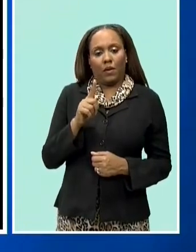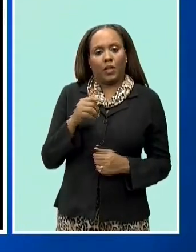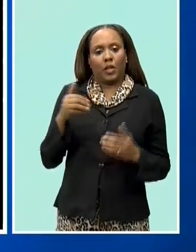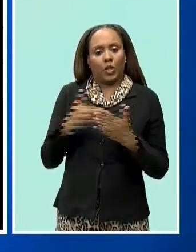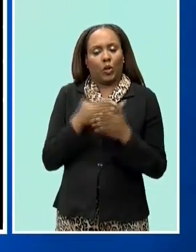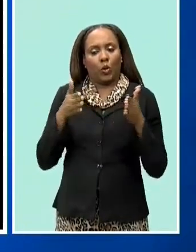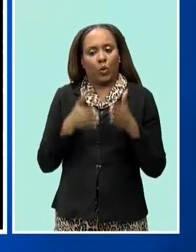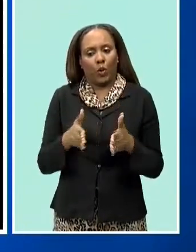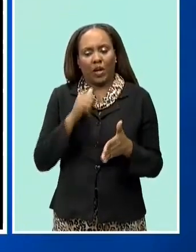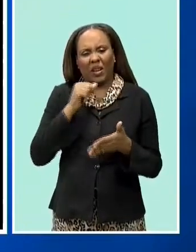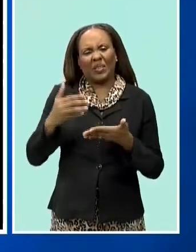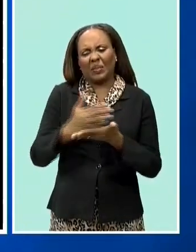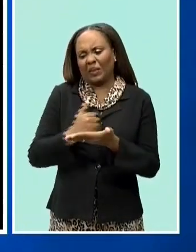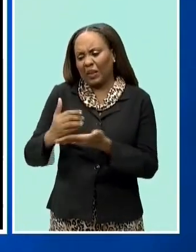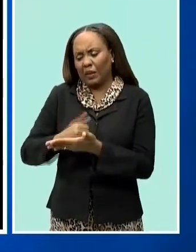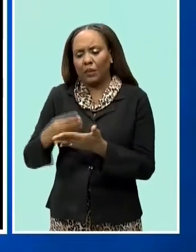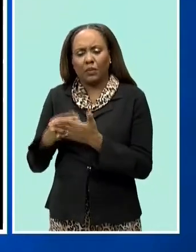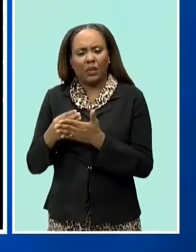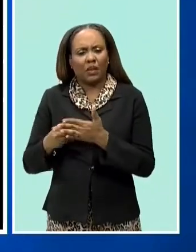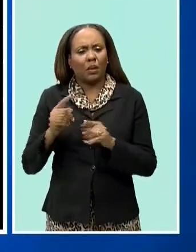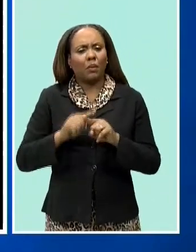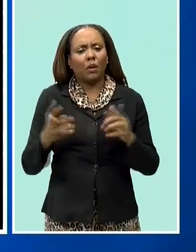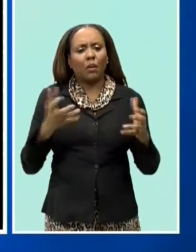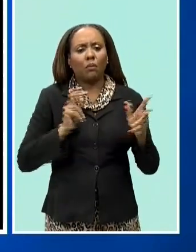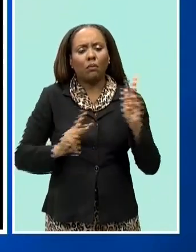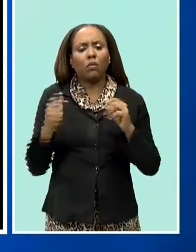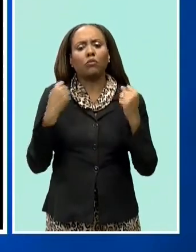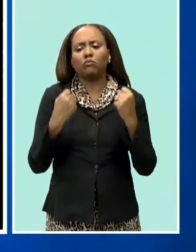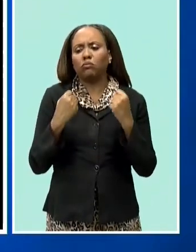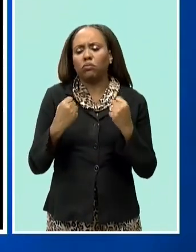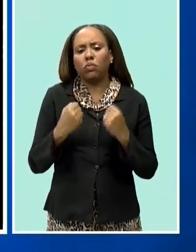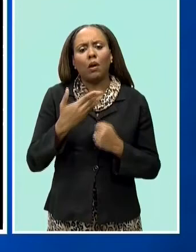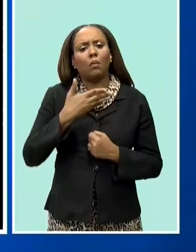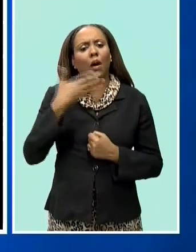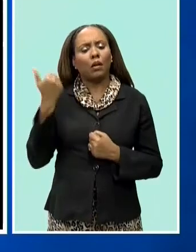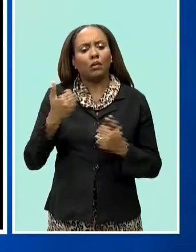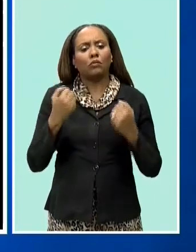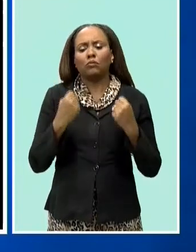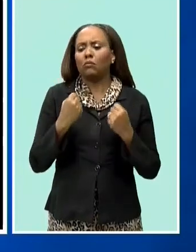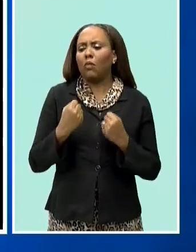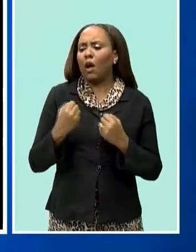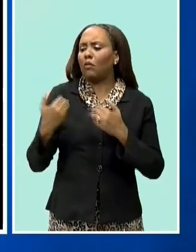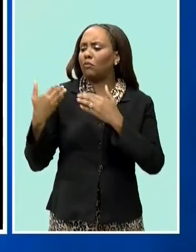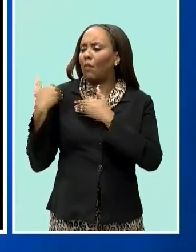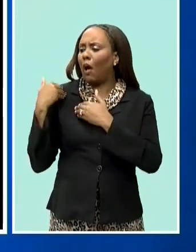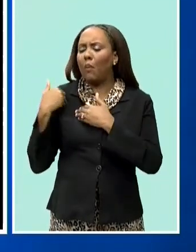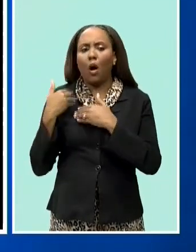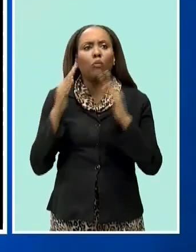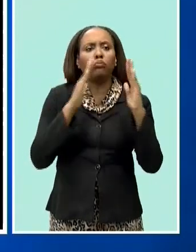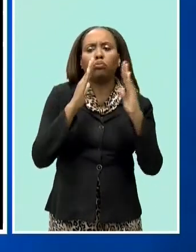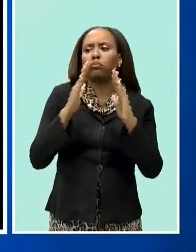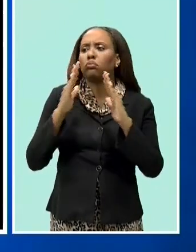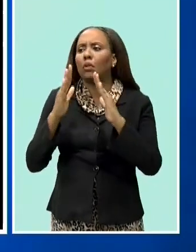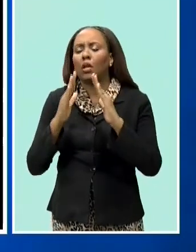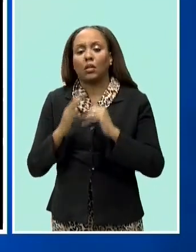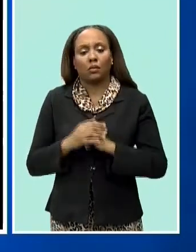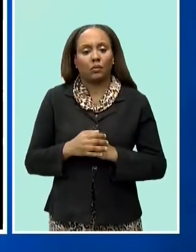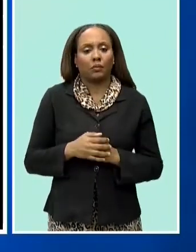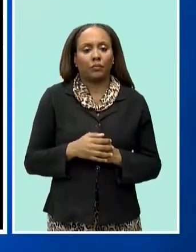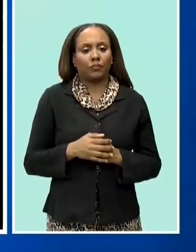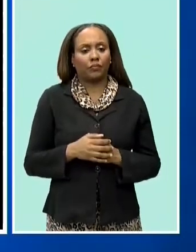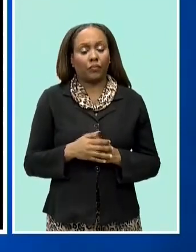the hope that motorists would drive more responsibly. The more money you collect in fines doesn't say much for